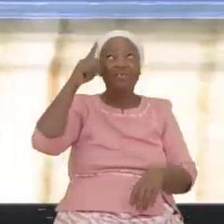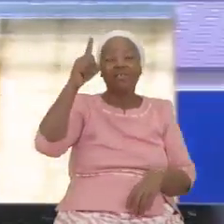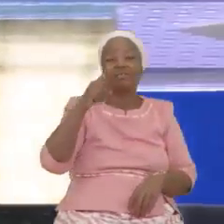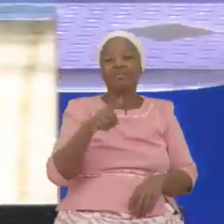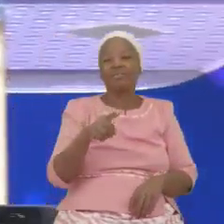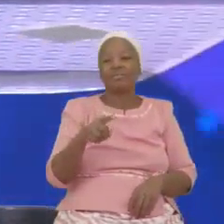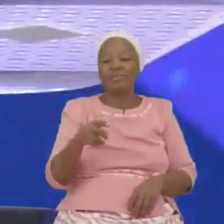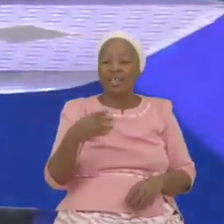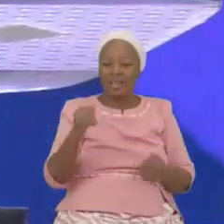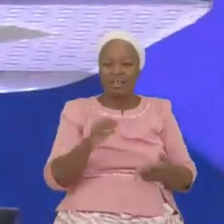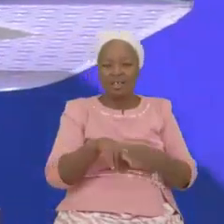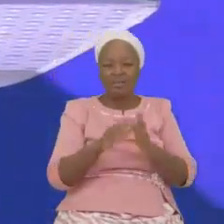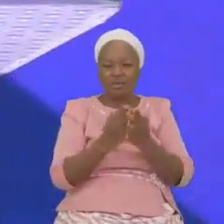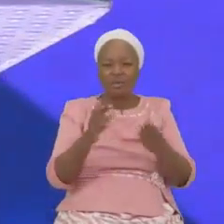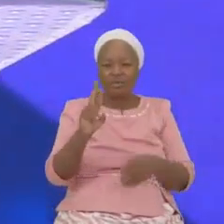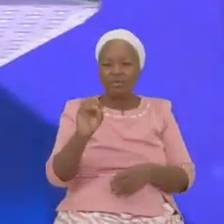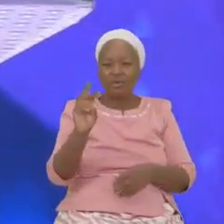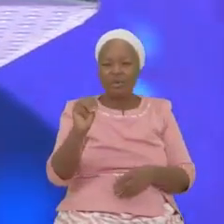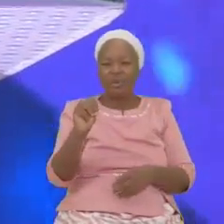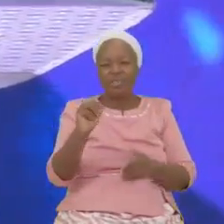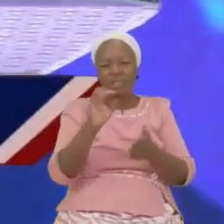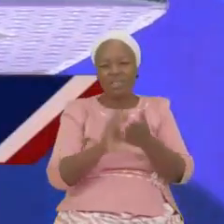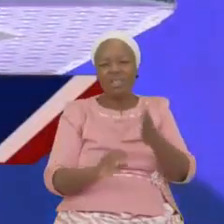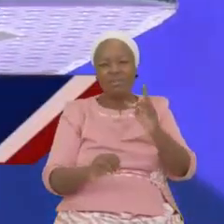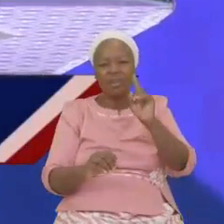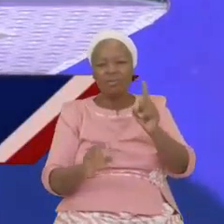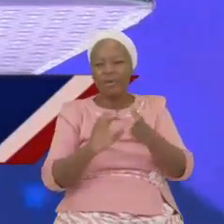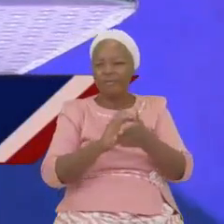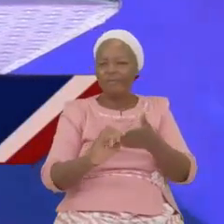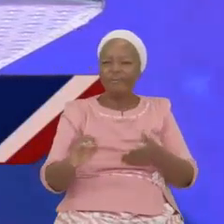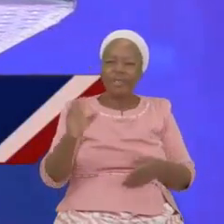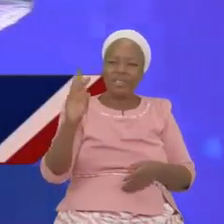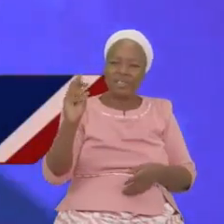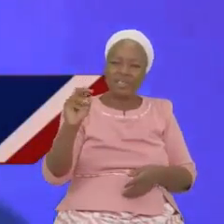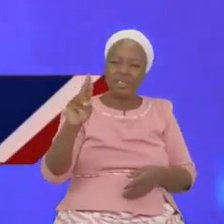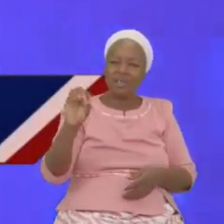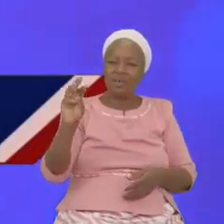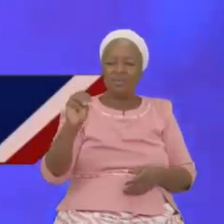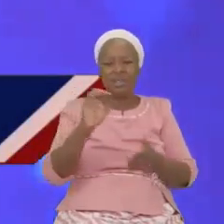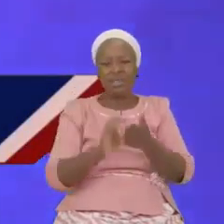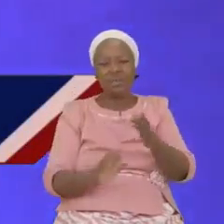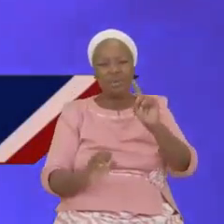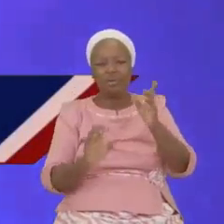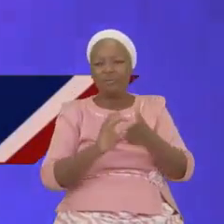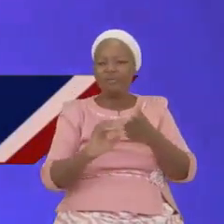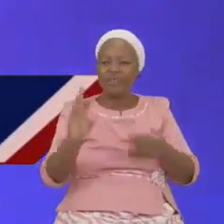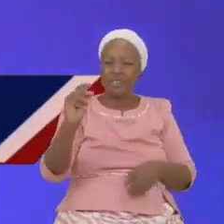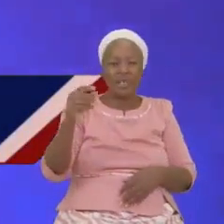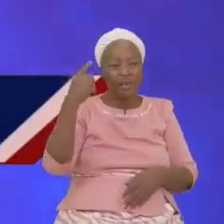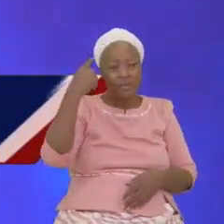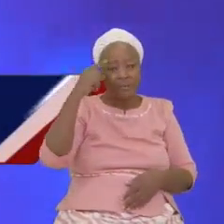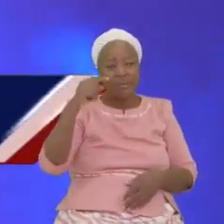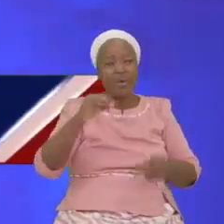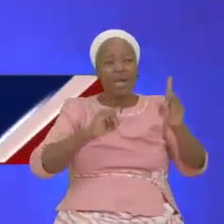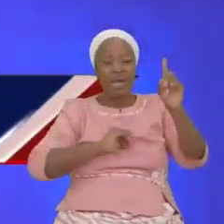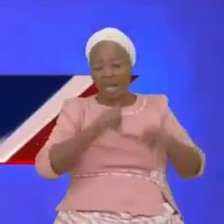Romans chapter 1, reading from verse 16, Romans chapter 1 verse 16, for I am